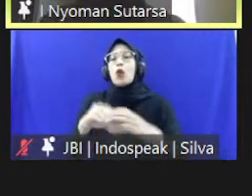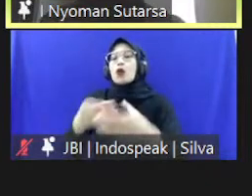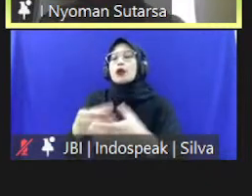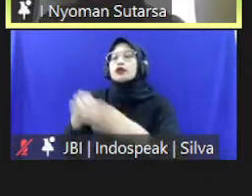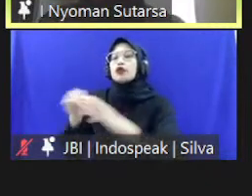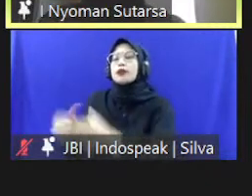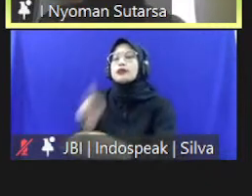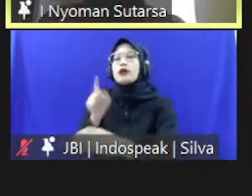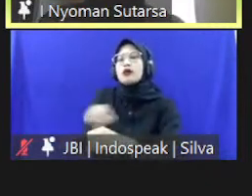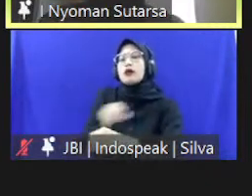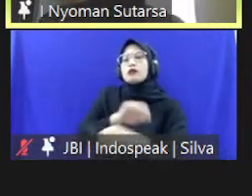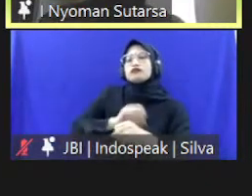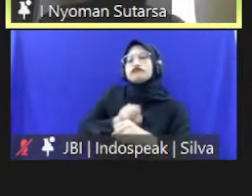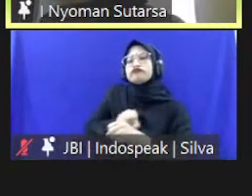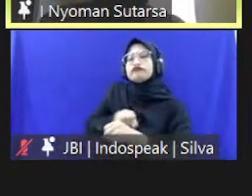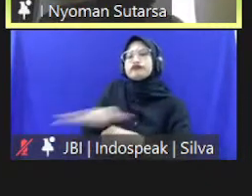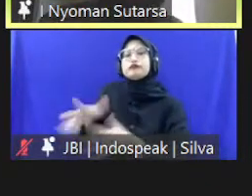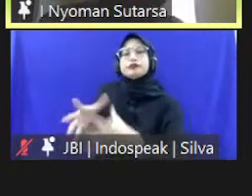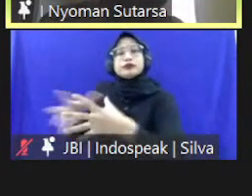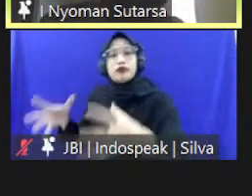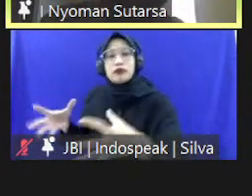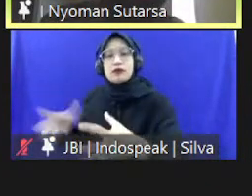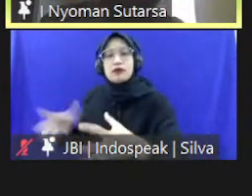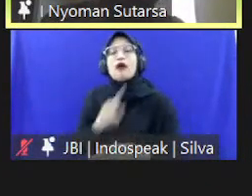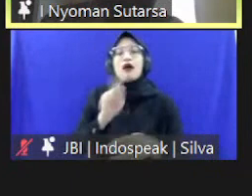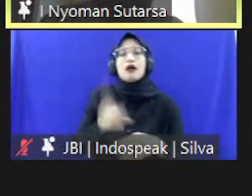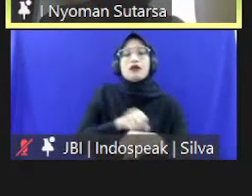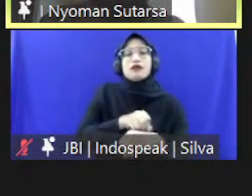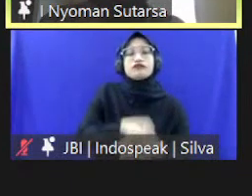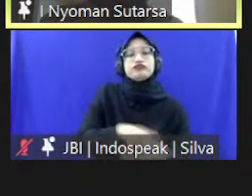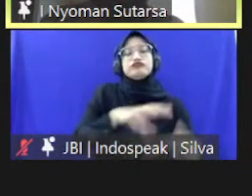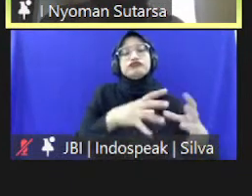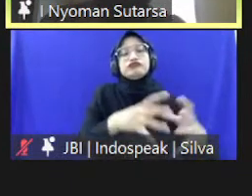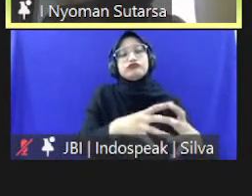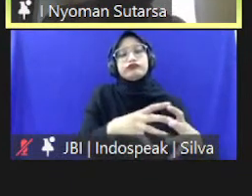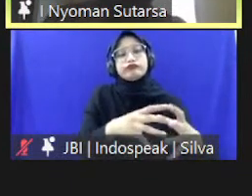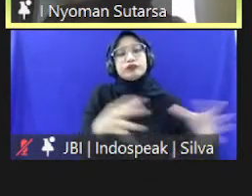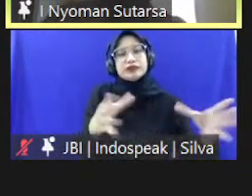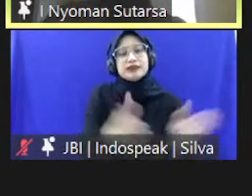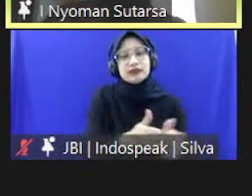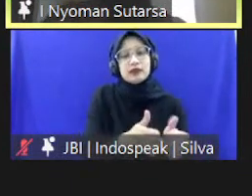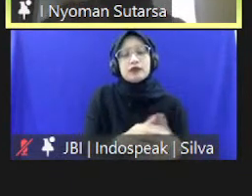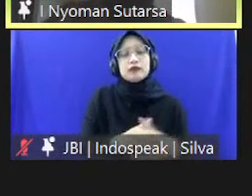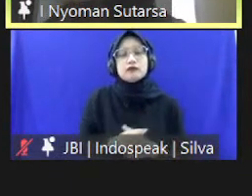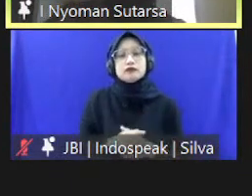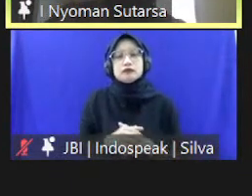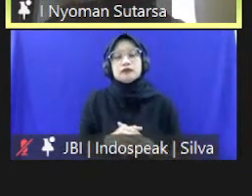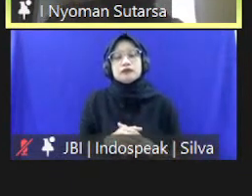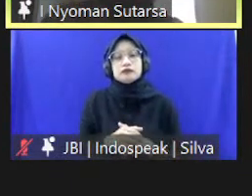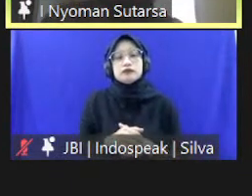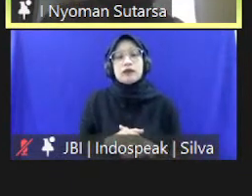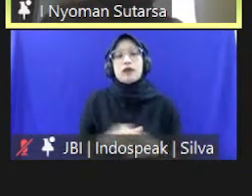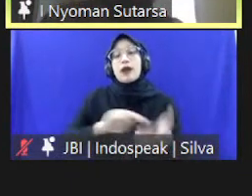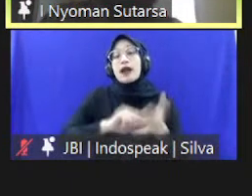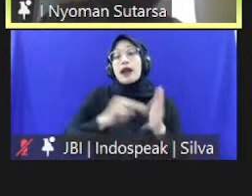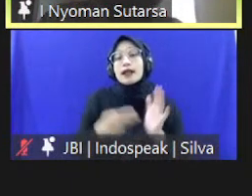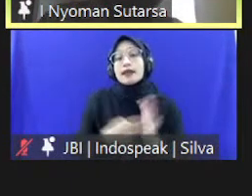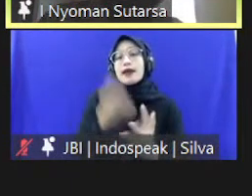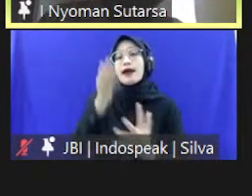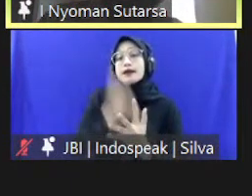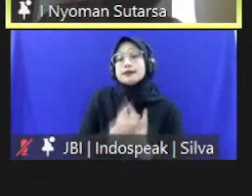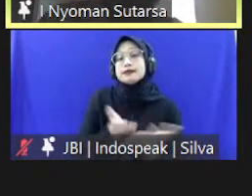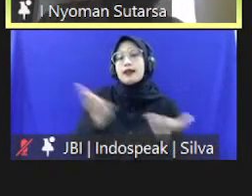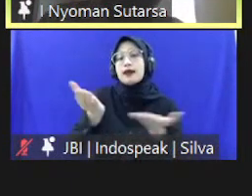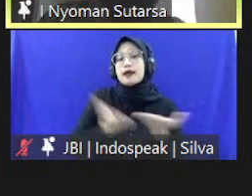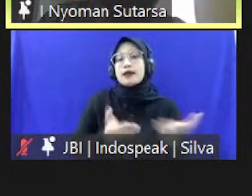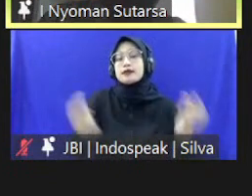the predicament they face in the intersection of pandemic and the poverty. To put the inequitable access to healthcare into